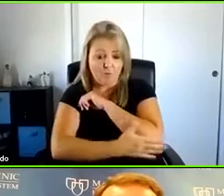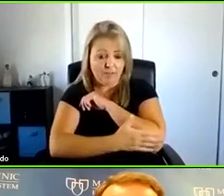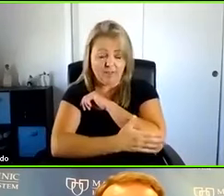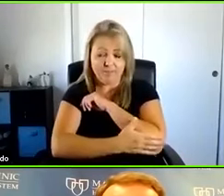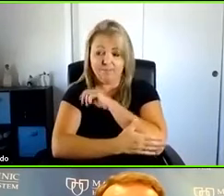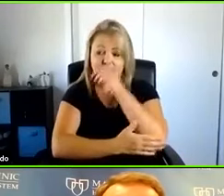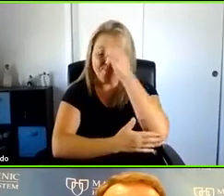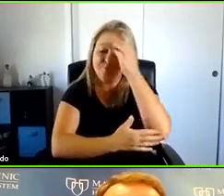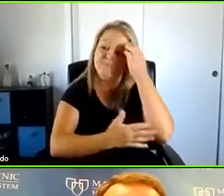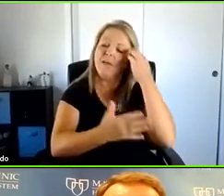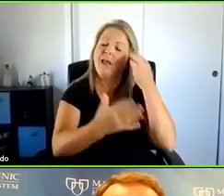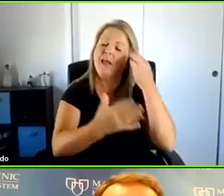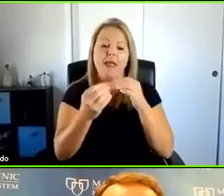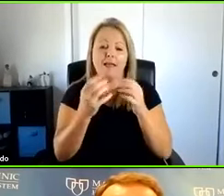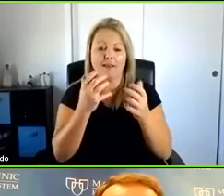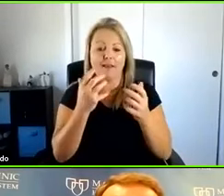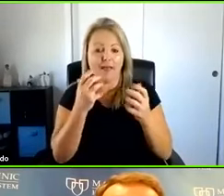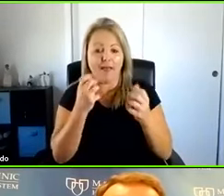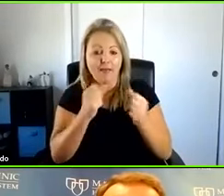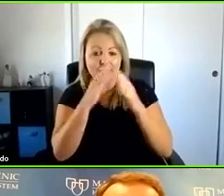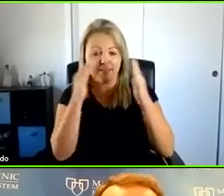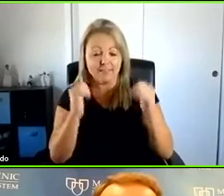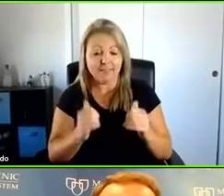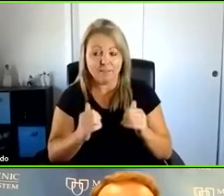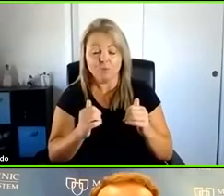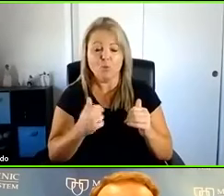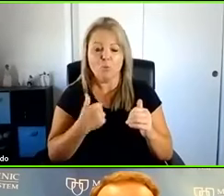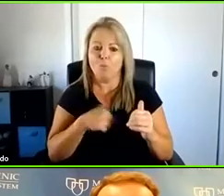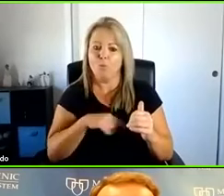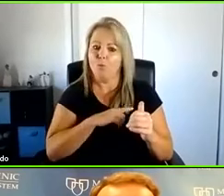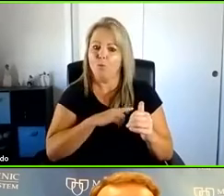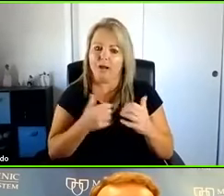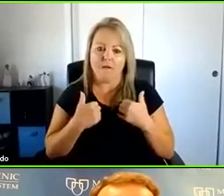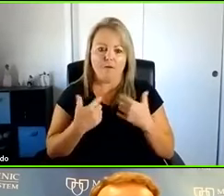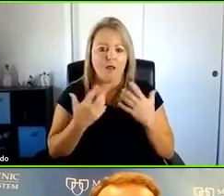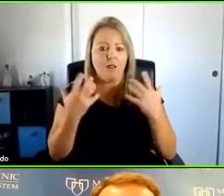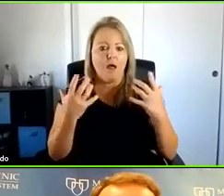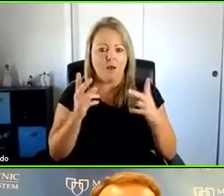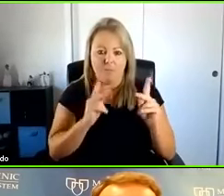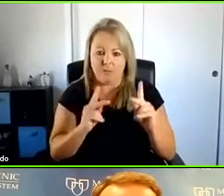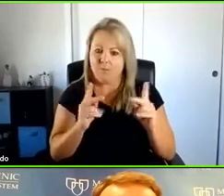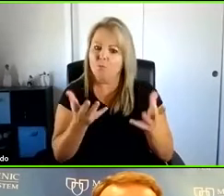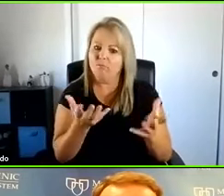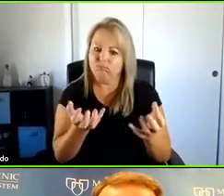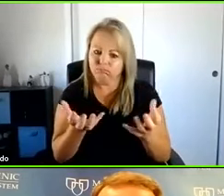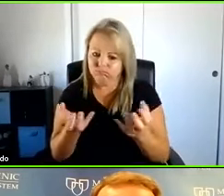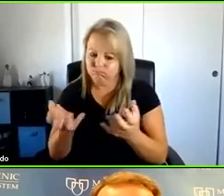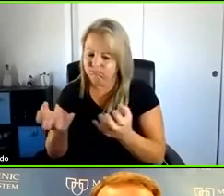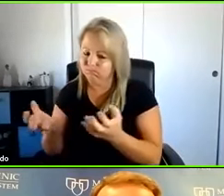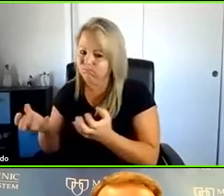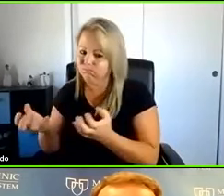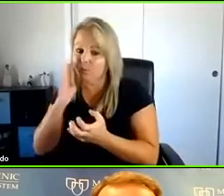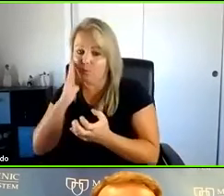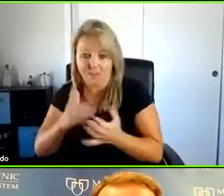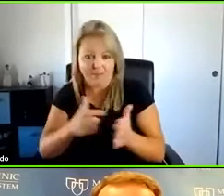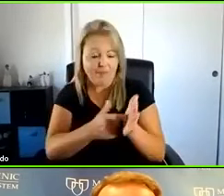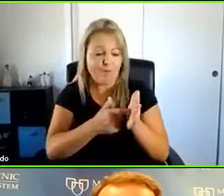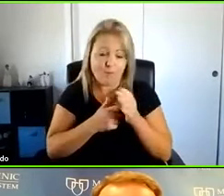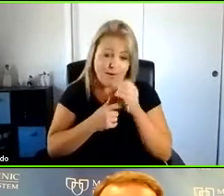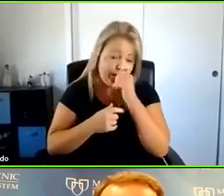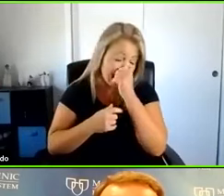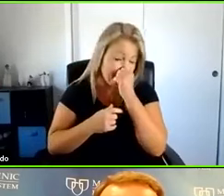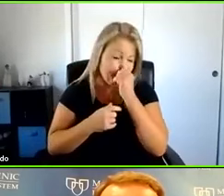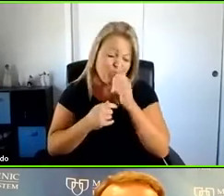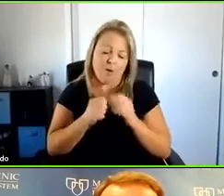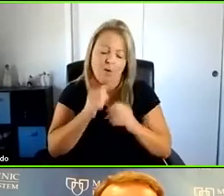things and in both health systems is that we're going to have a lot of people wanting flu shots this year. There's going to be a lot of demand, and we don't want to